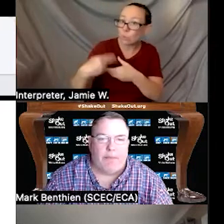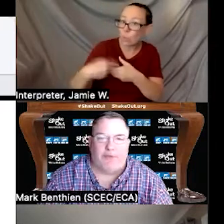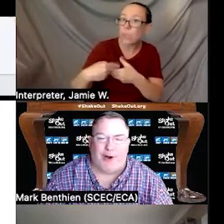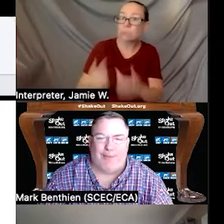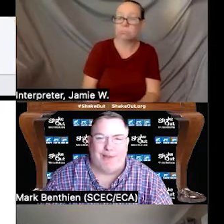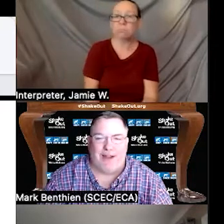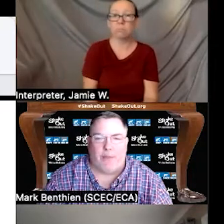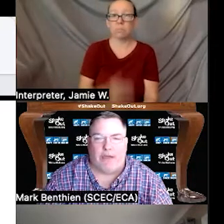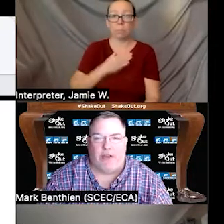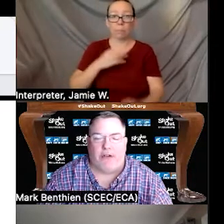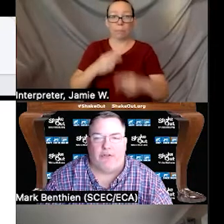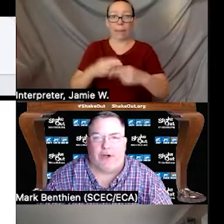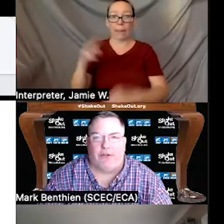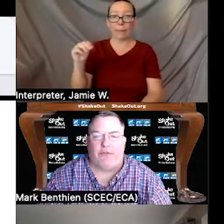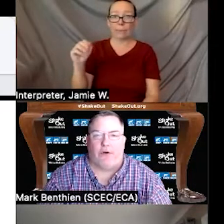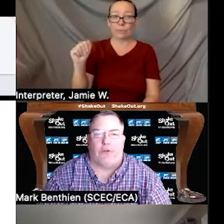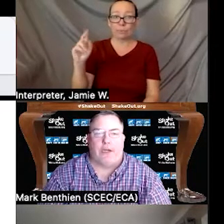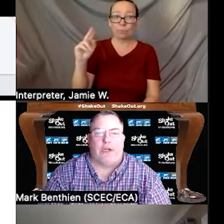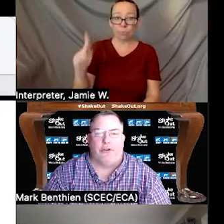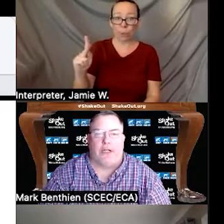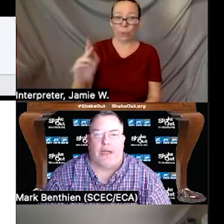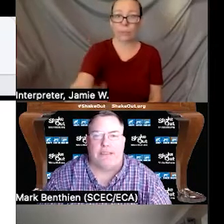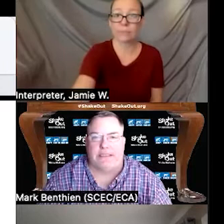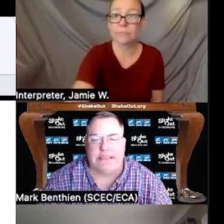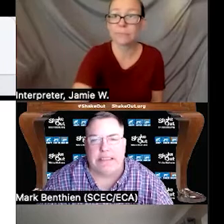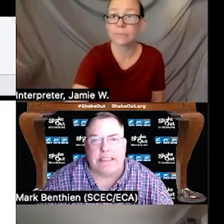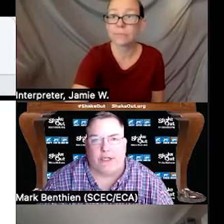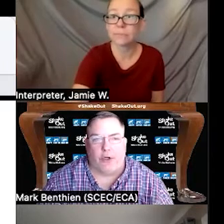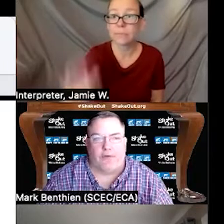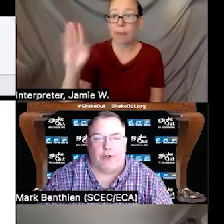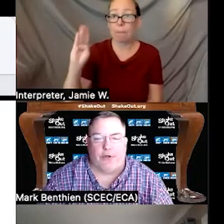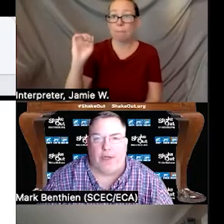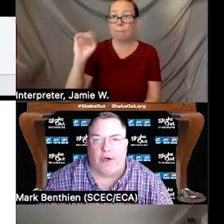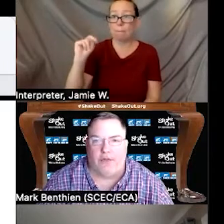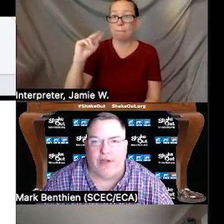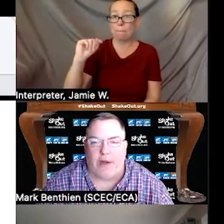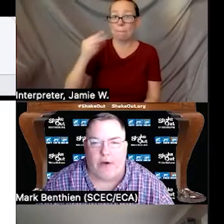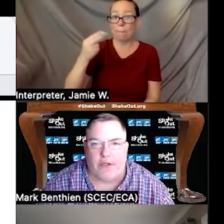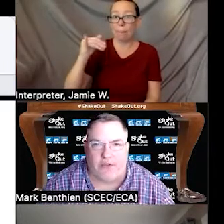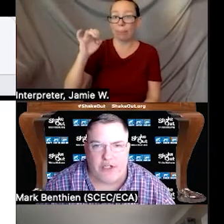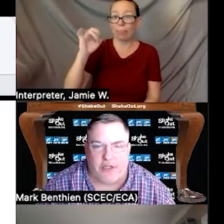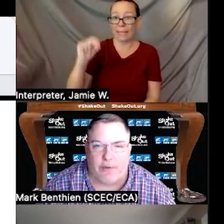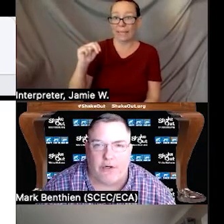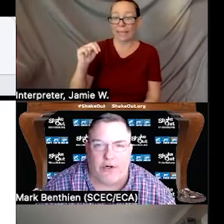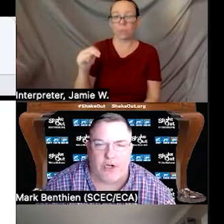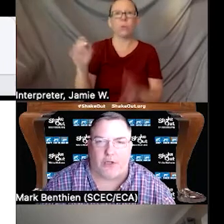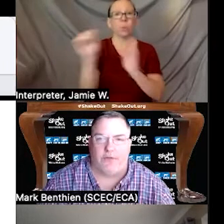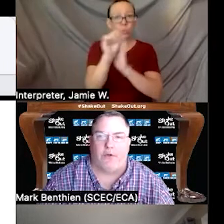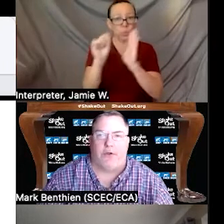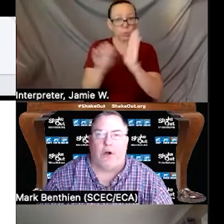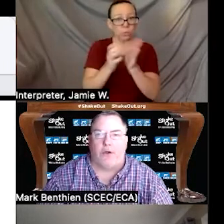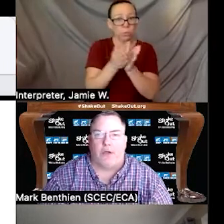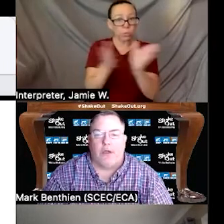my name is Mark Benthian. I'm the Executive Director for Earthquake Country Alliance. And little overview, we are a statewide organization that we encourage all